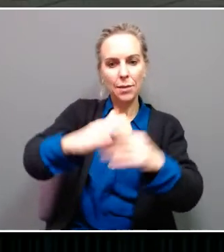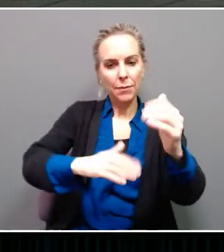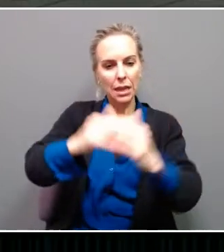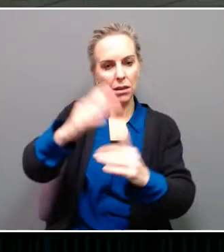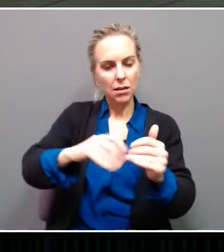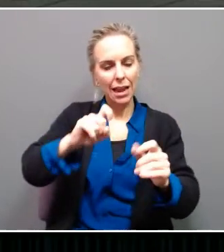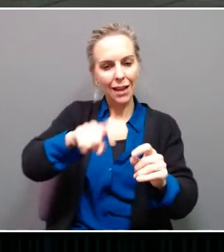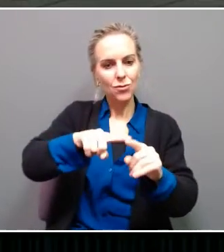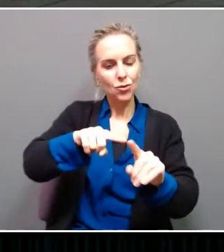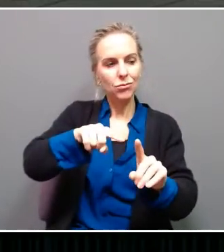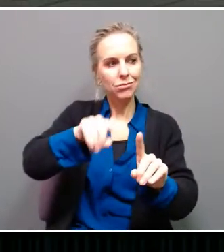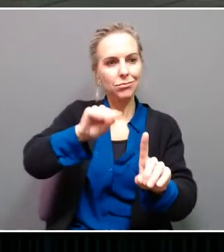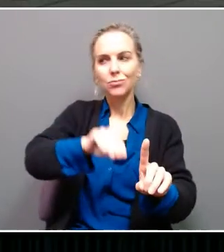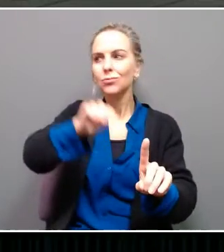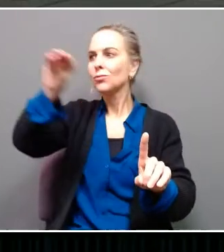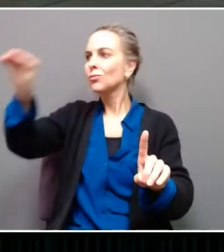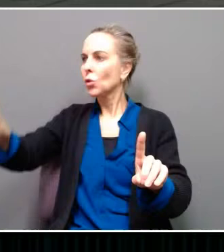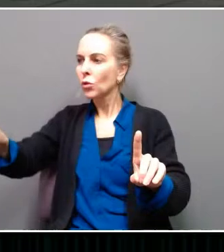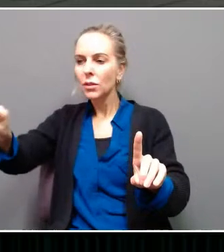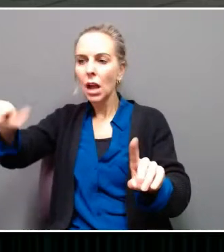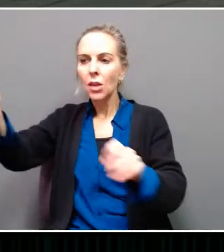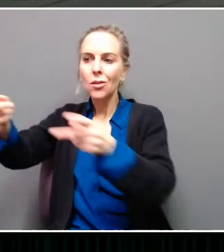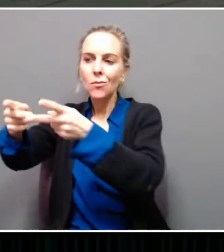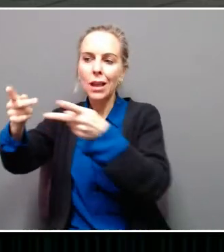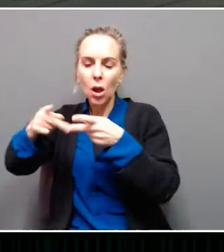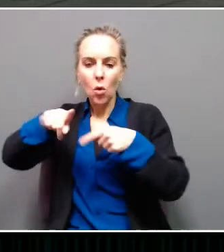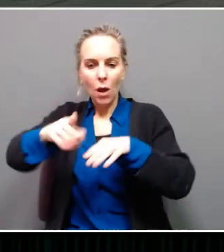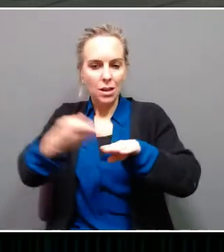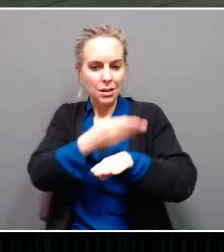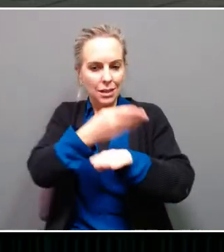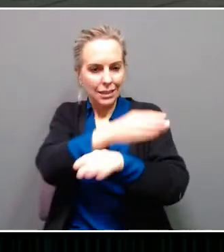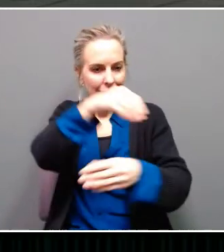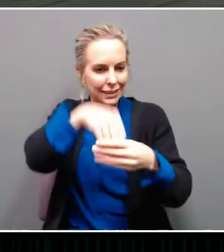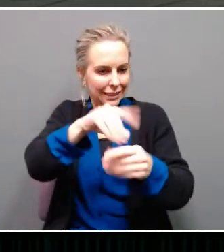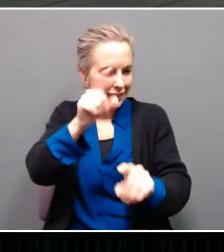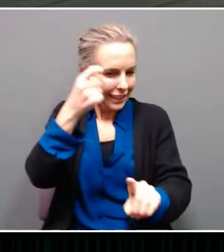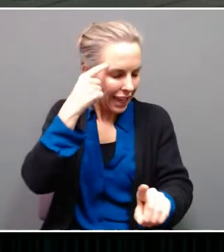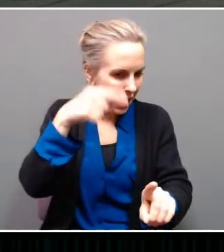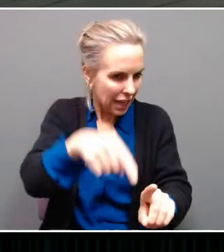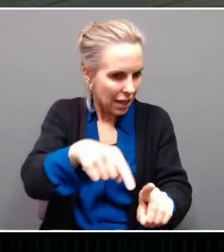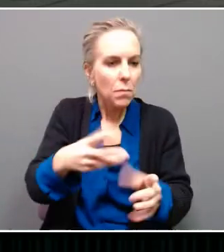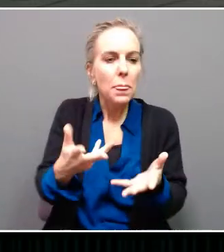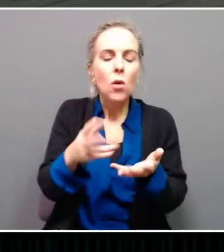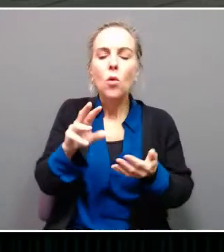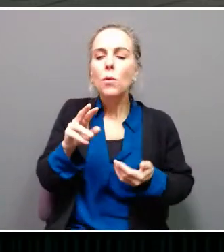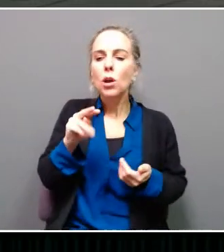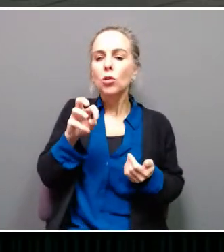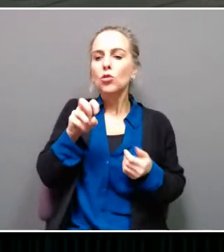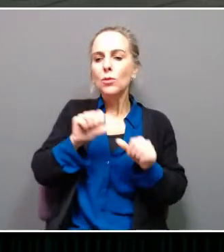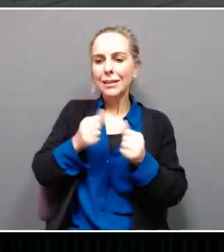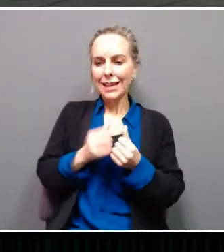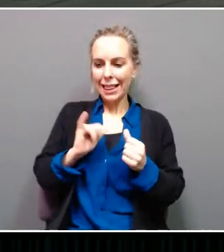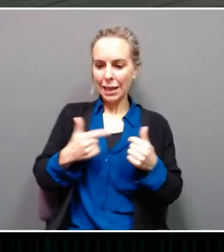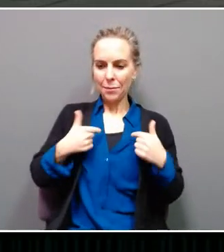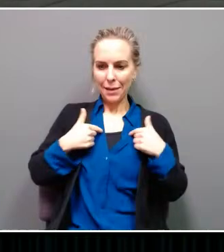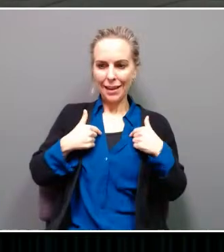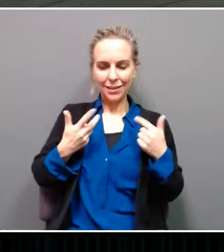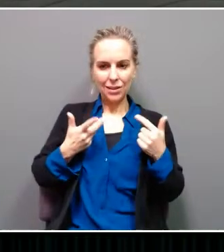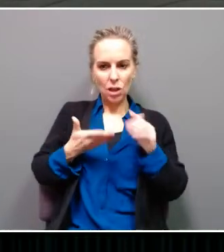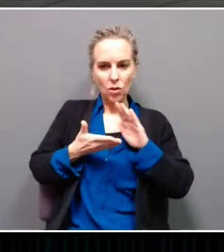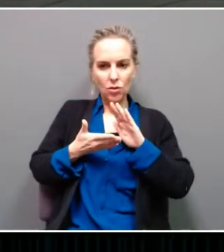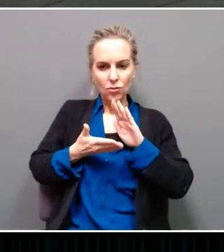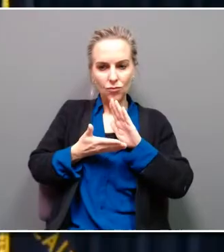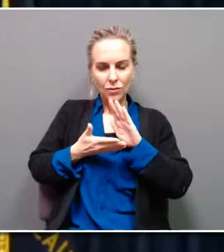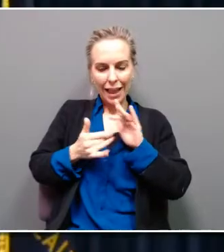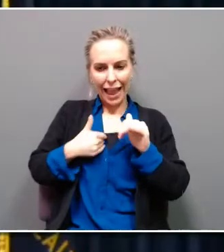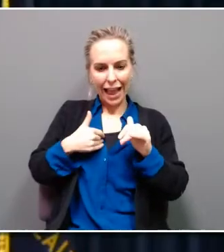that period while that work is underway. There are about half dozen news agencies, including mine, that rent space there. Are you going to find